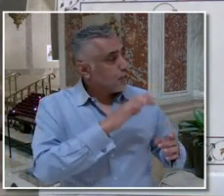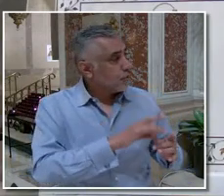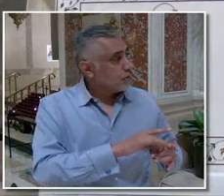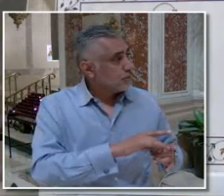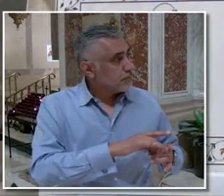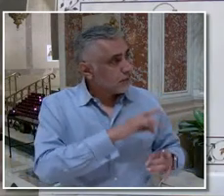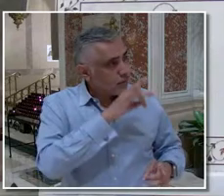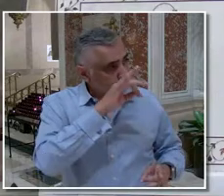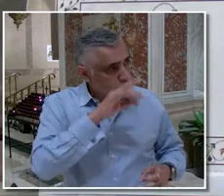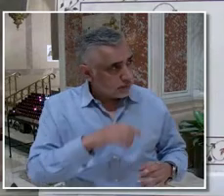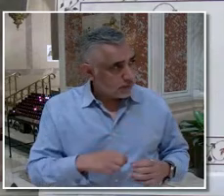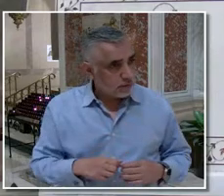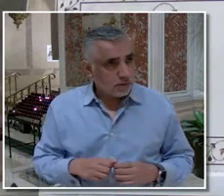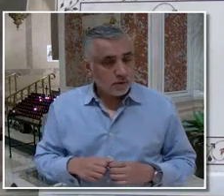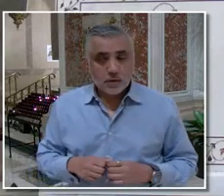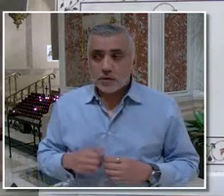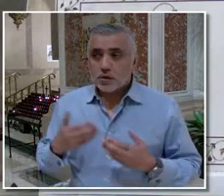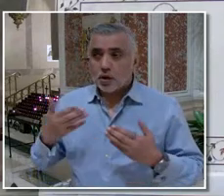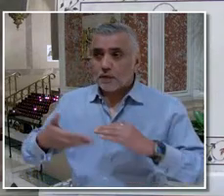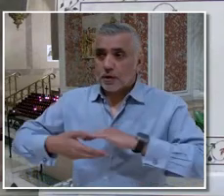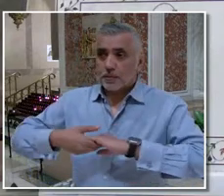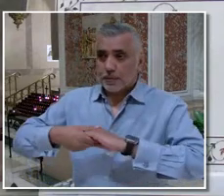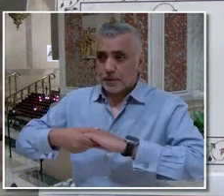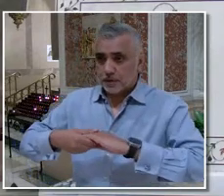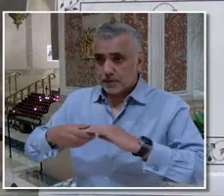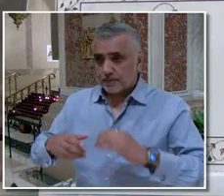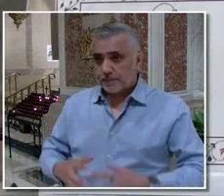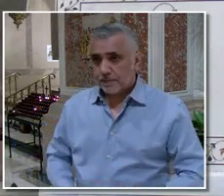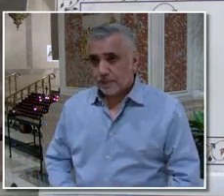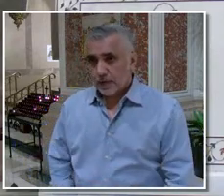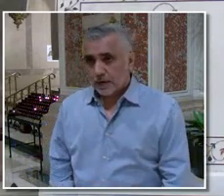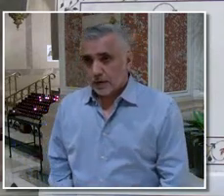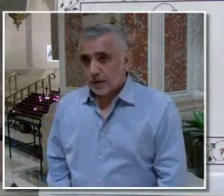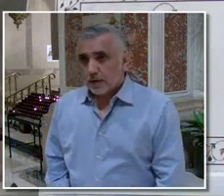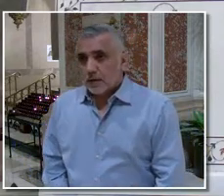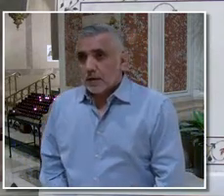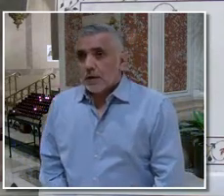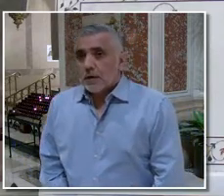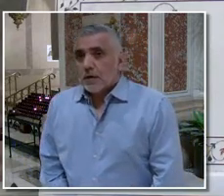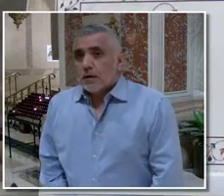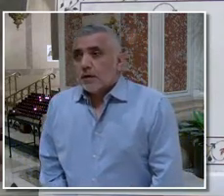Let us offer each other a sign of Christ's peace.